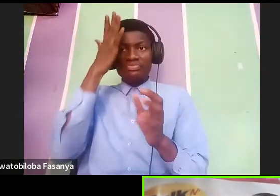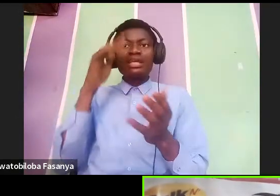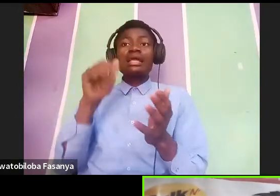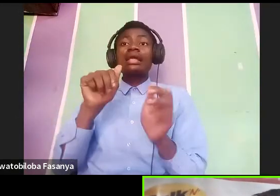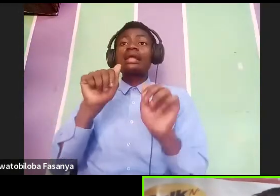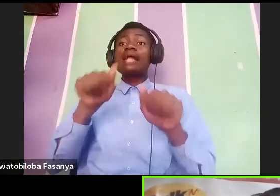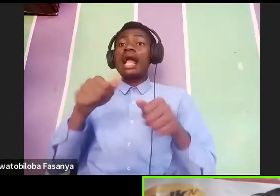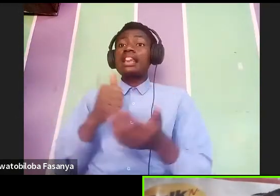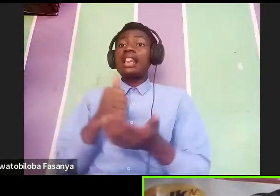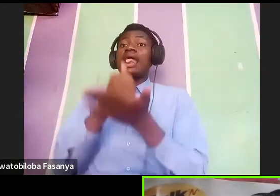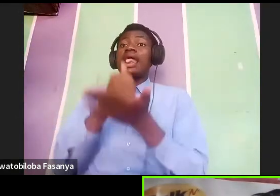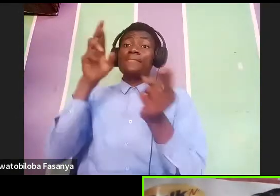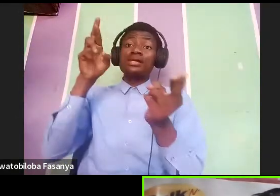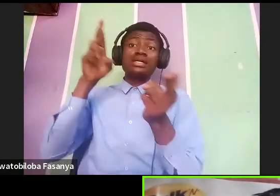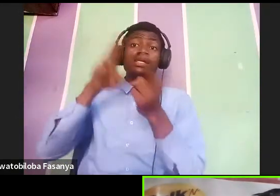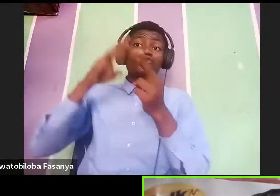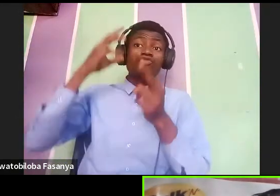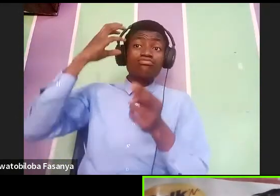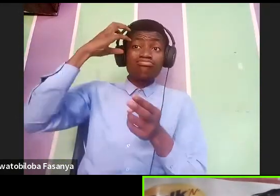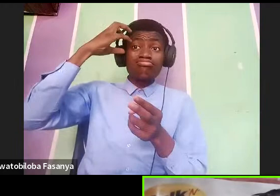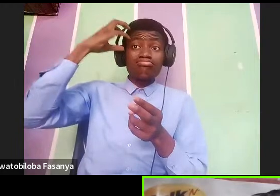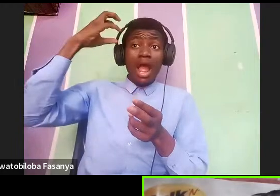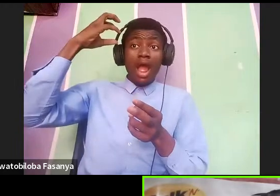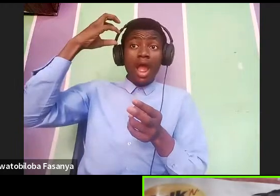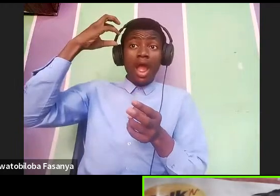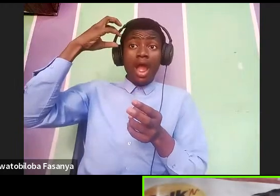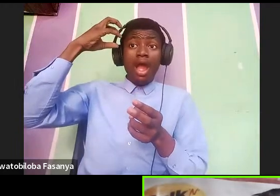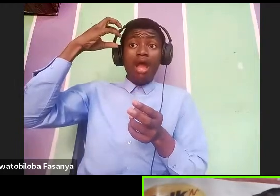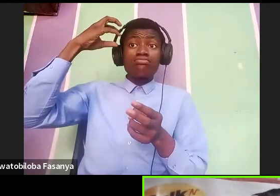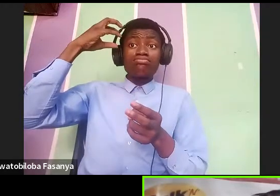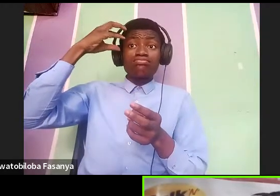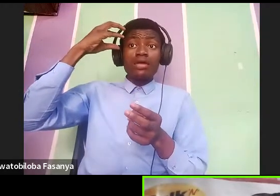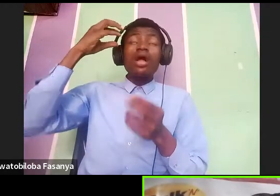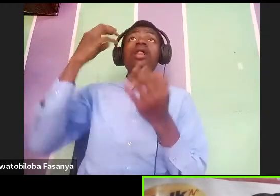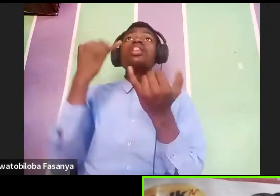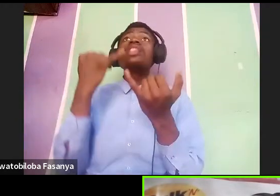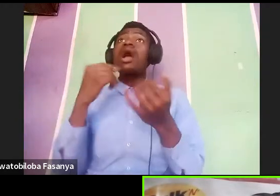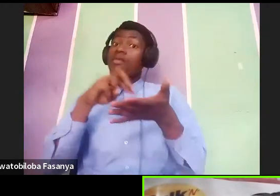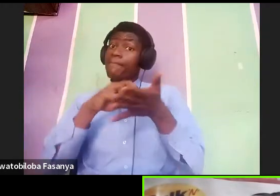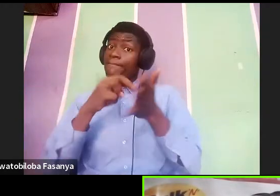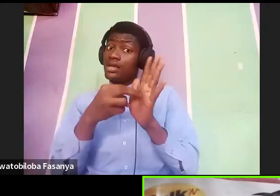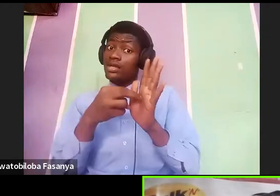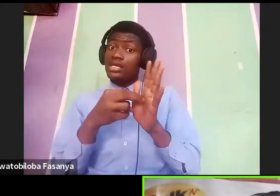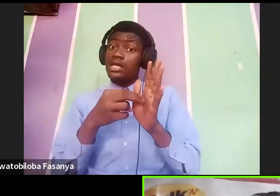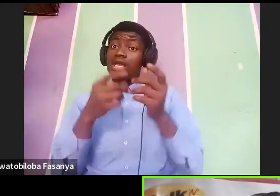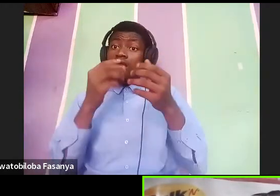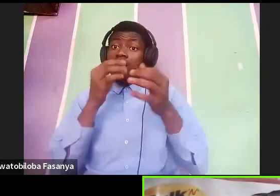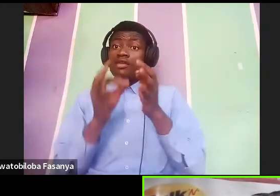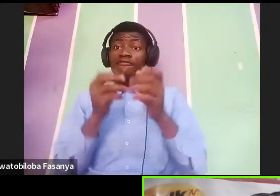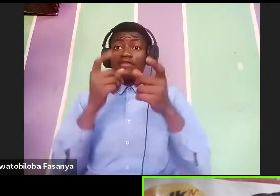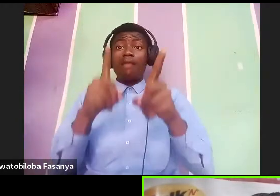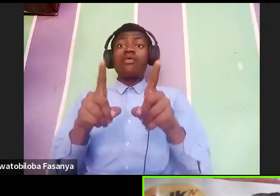so one could rub. What you have said today now is one could rub, especially when you don't have